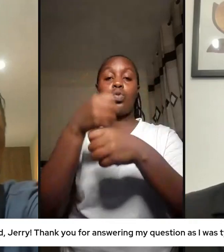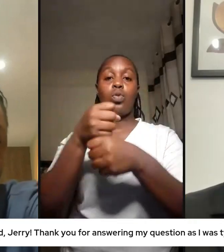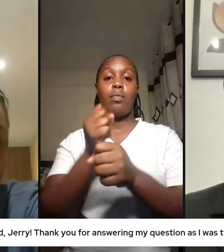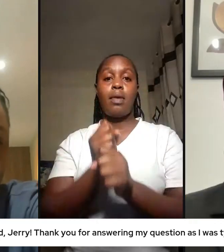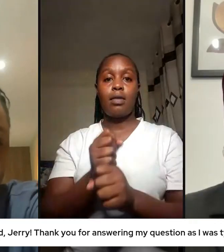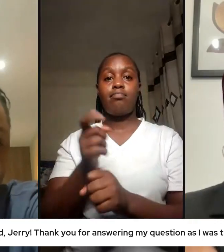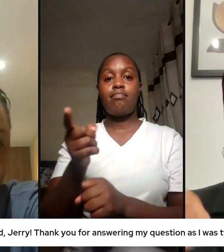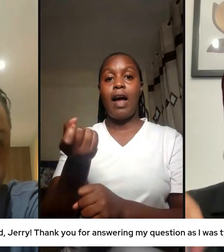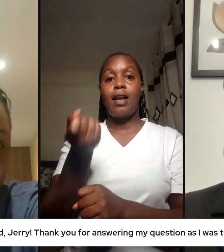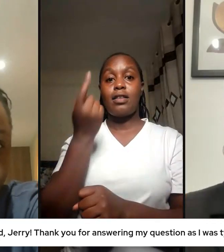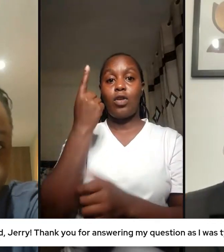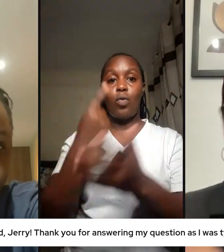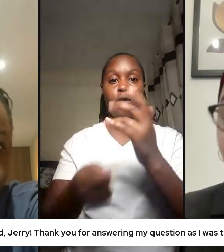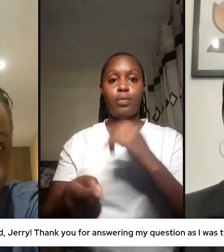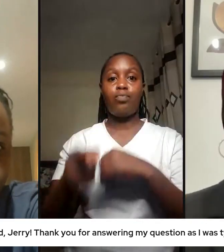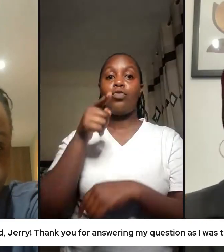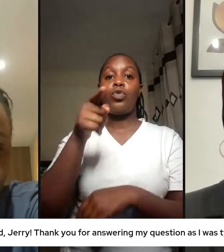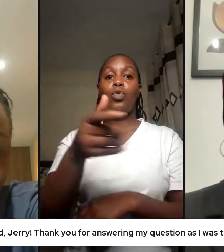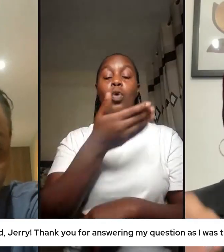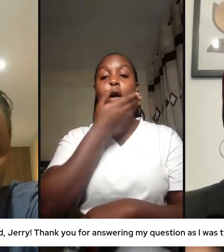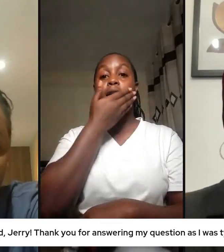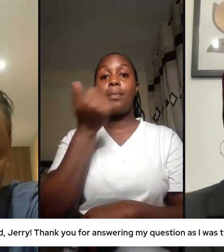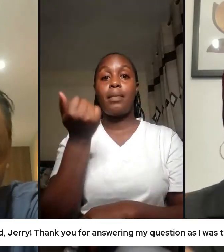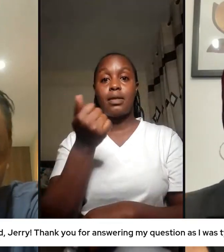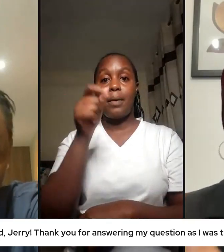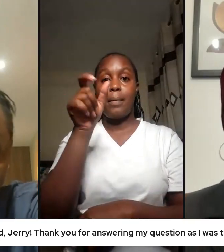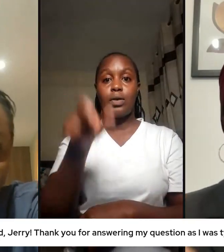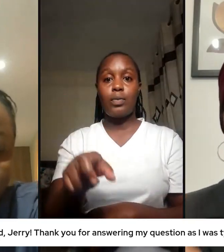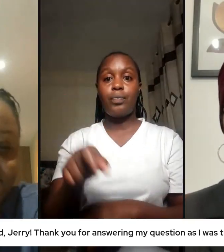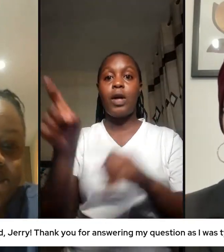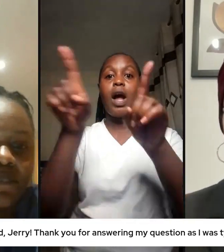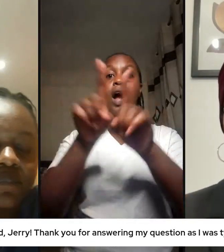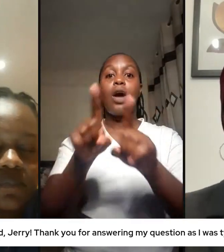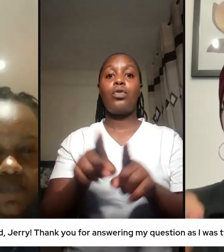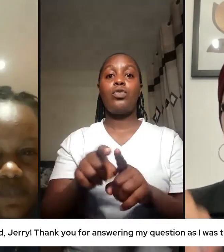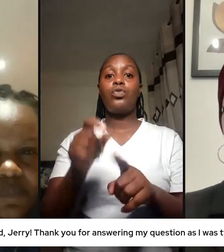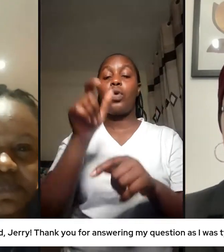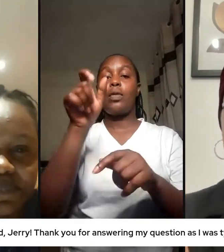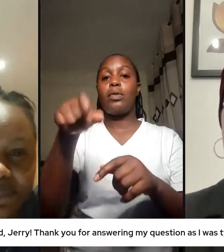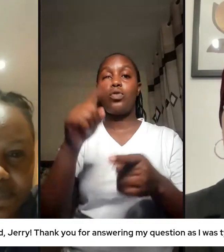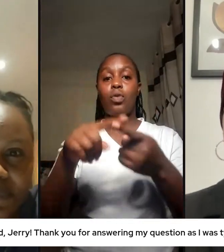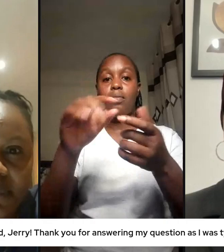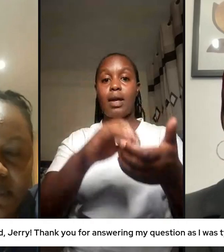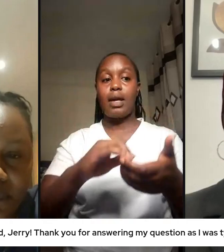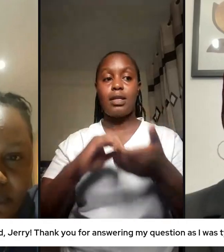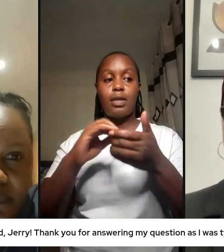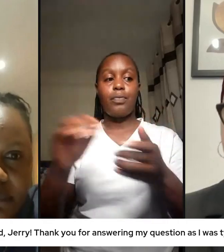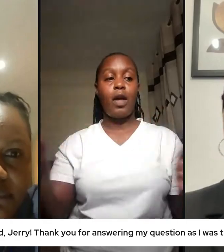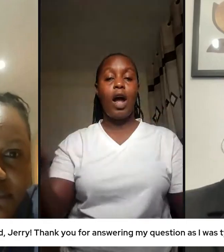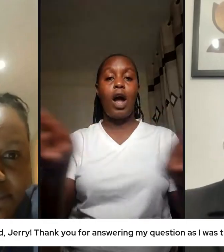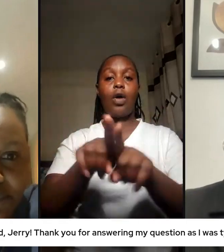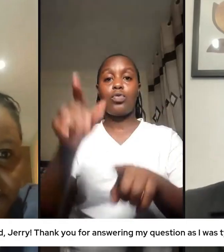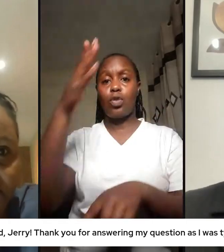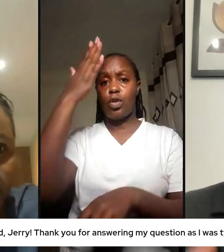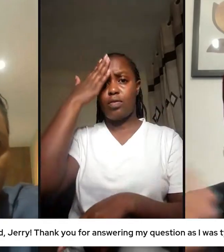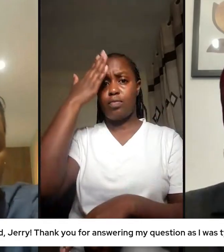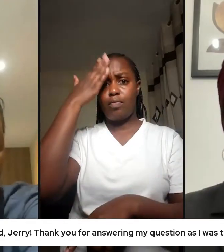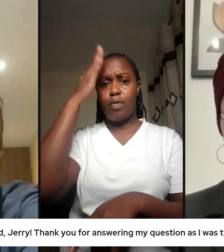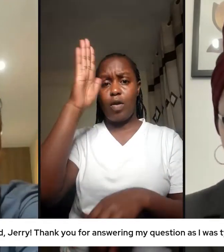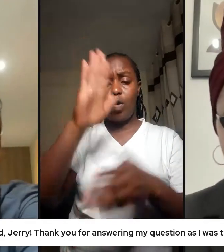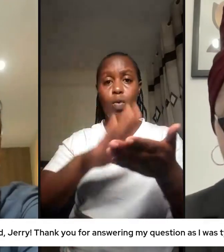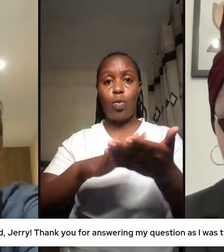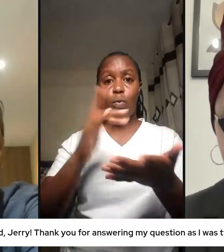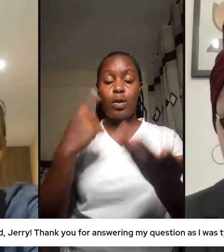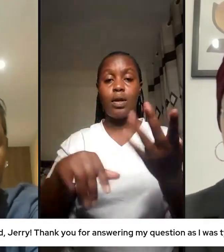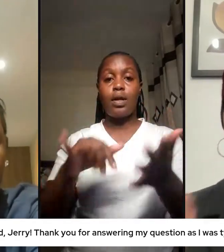you're the right person and you are the person to be engaged on the platforms. And the moment it notices that, your content is